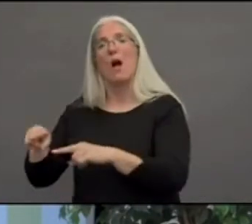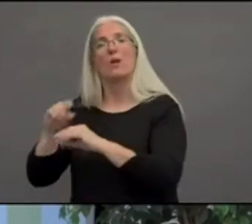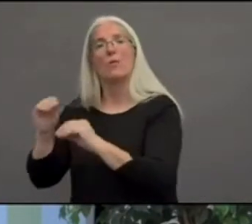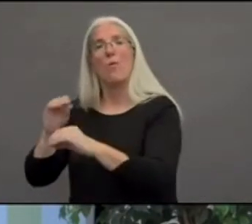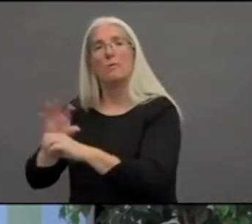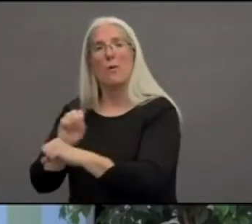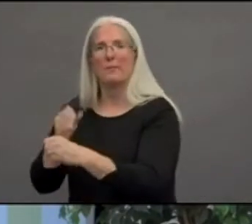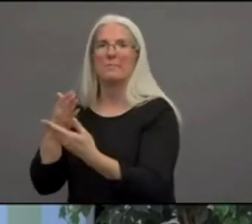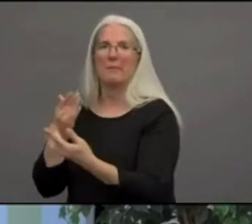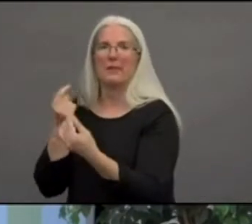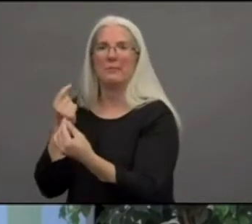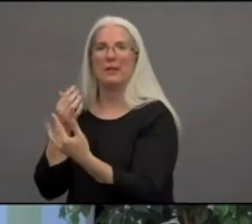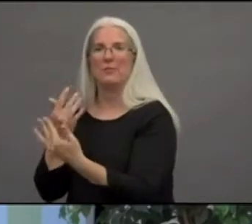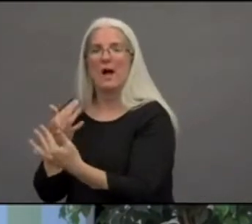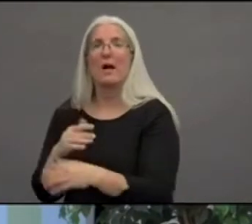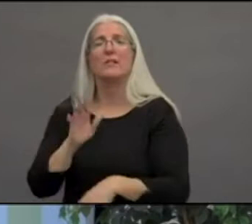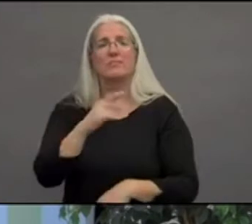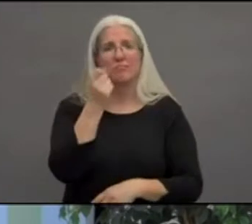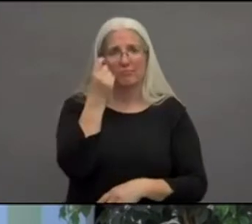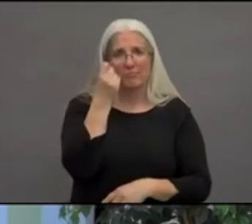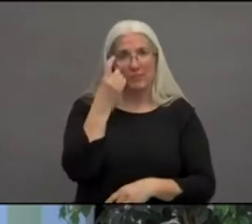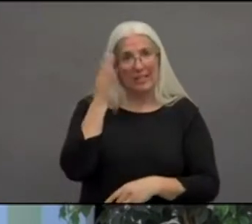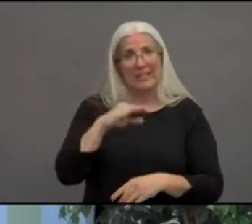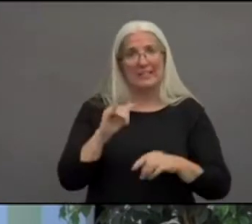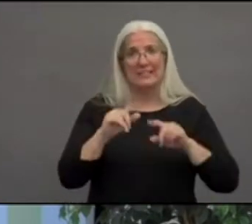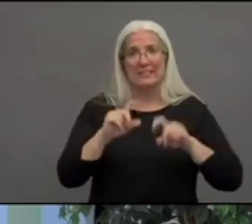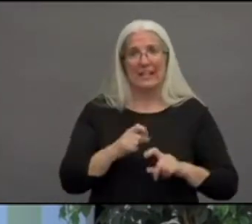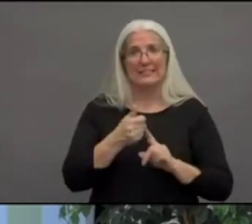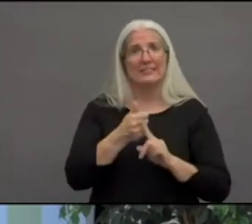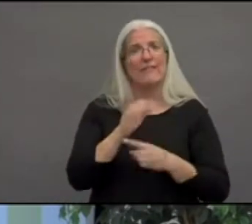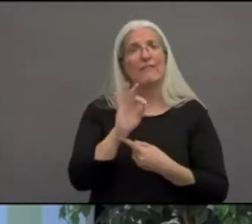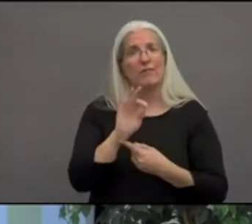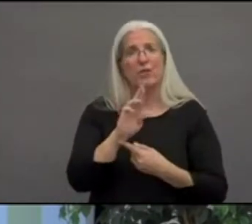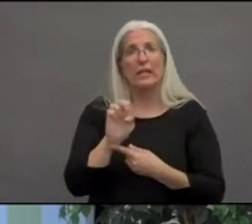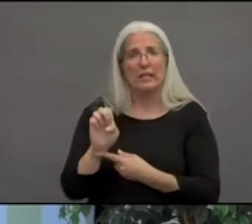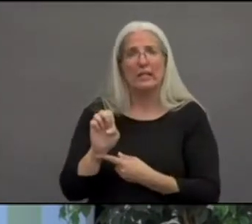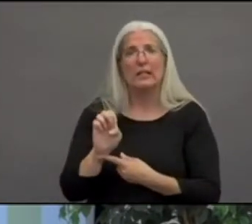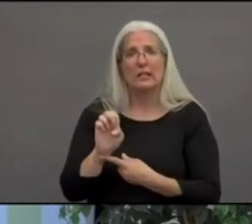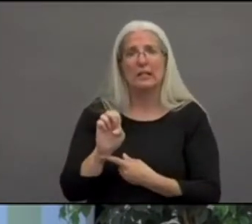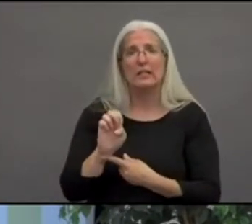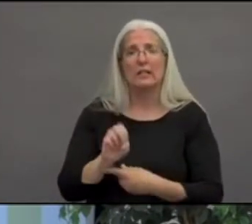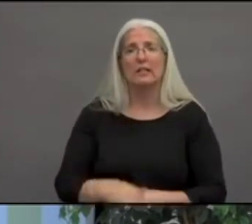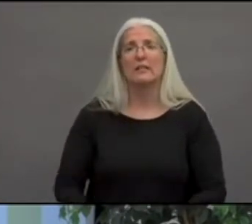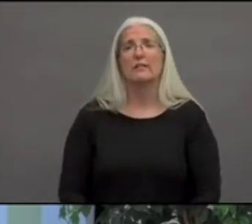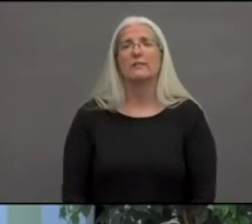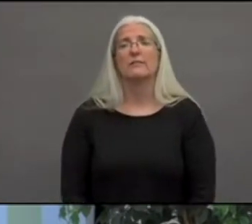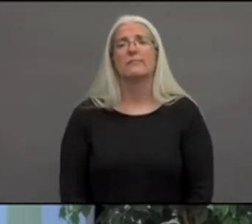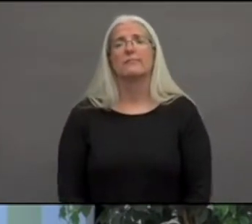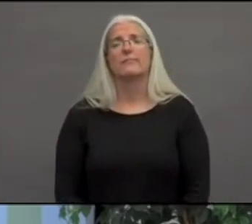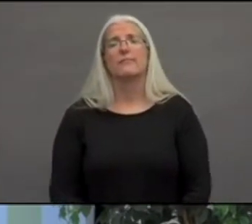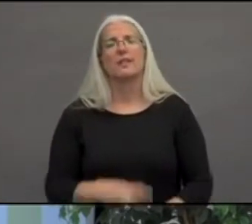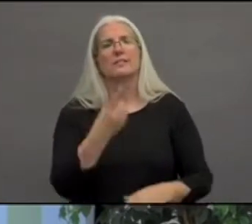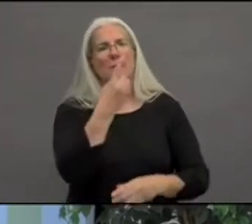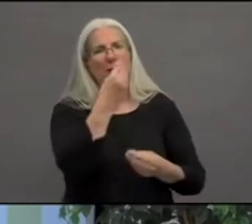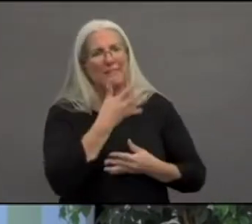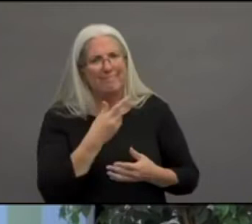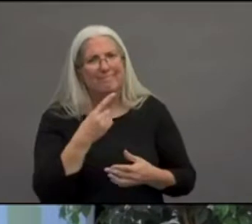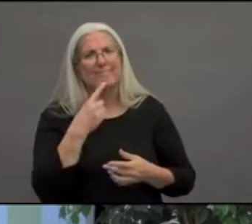is free. And someone asked here, I tried getting a test, but my provider denied